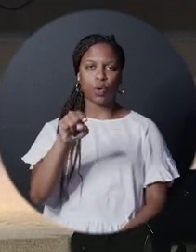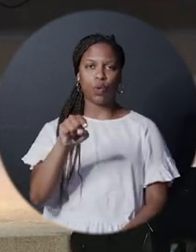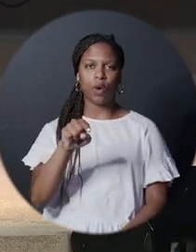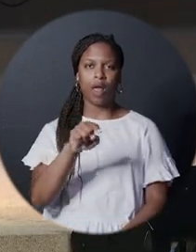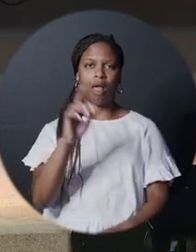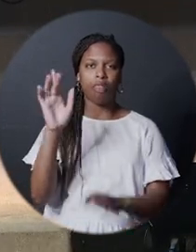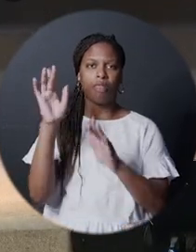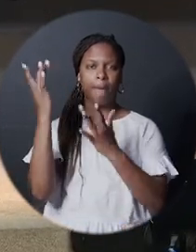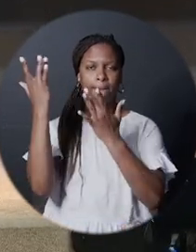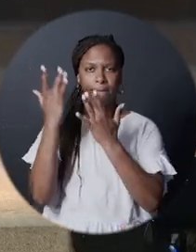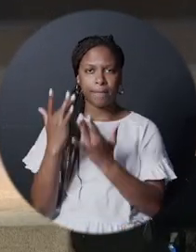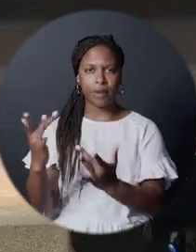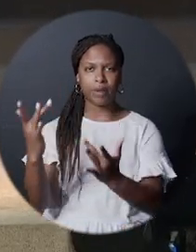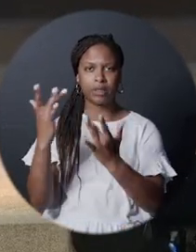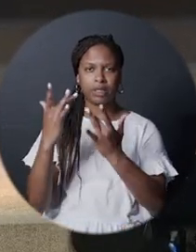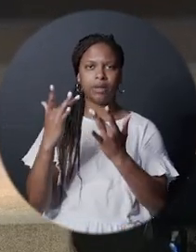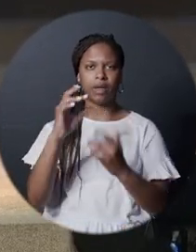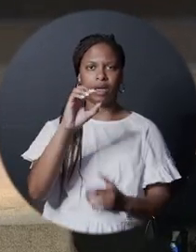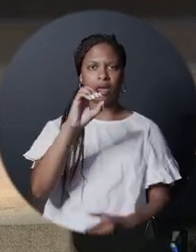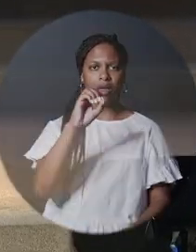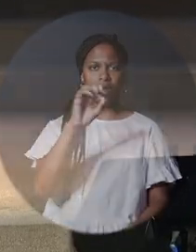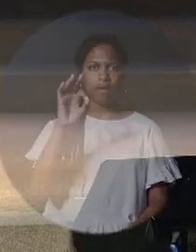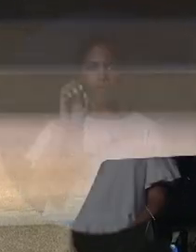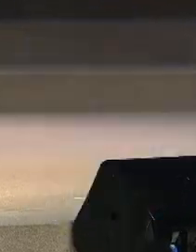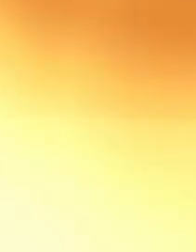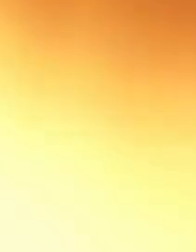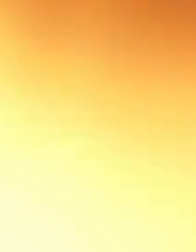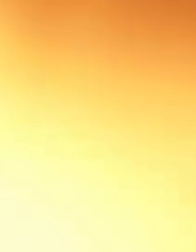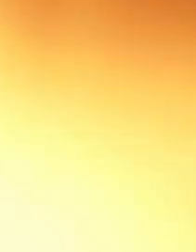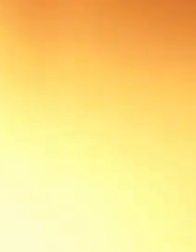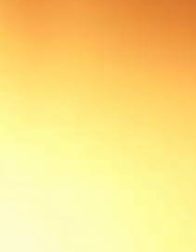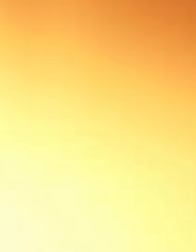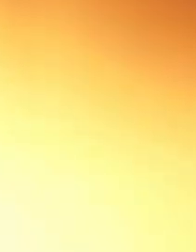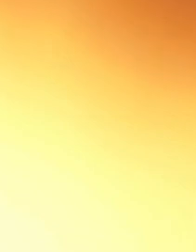you are at the mercy of the offender.